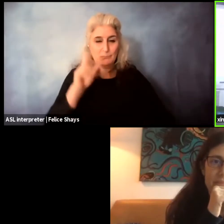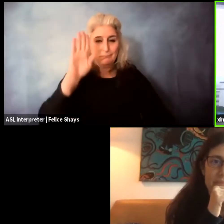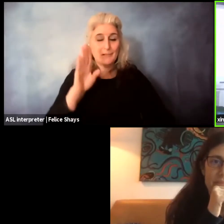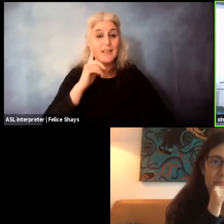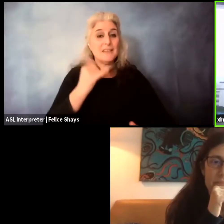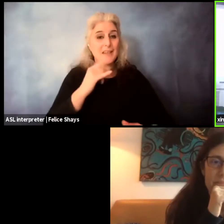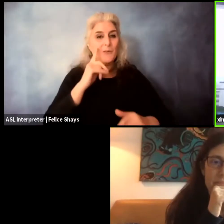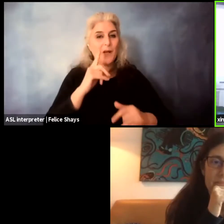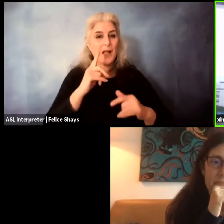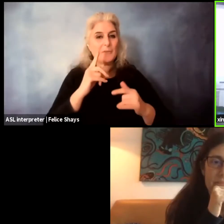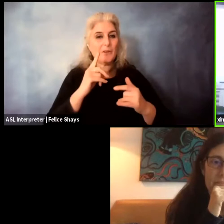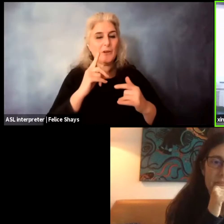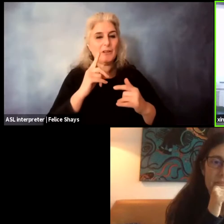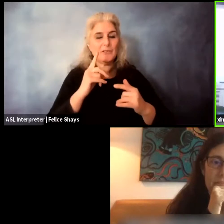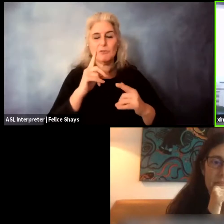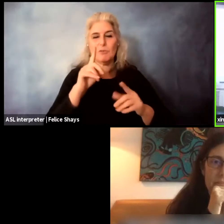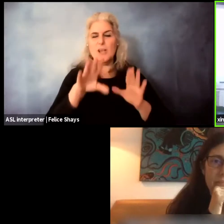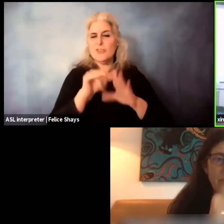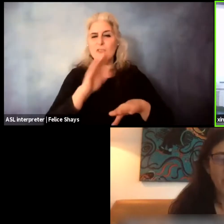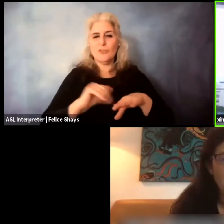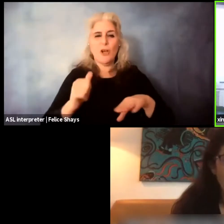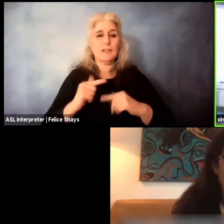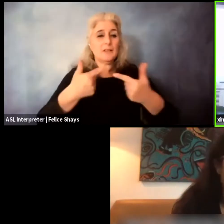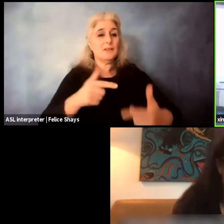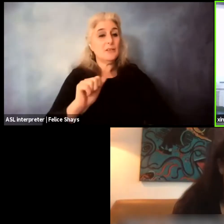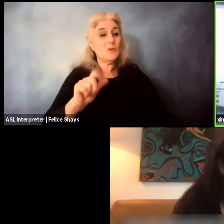gonna popcorn to Alex.